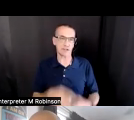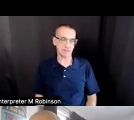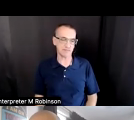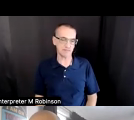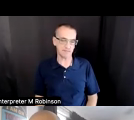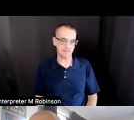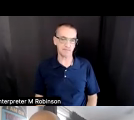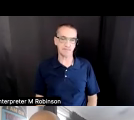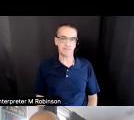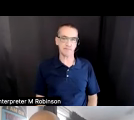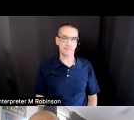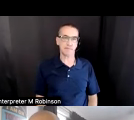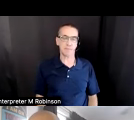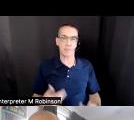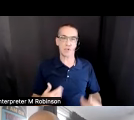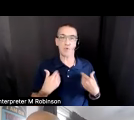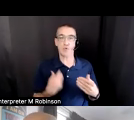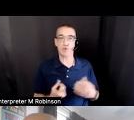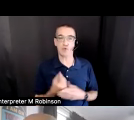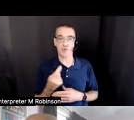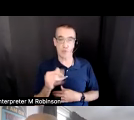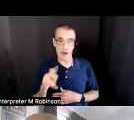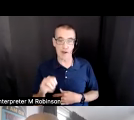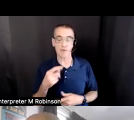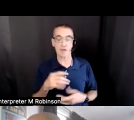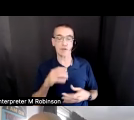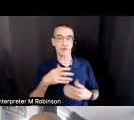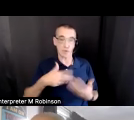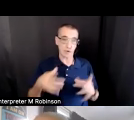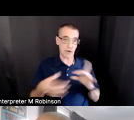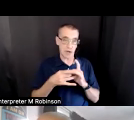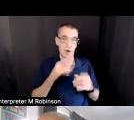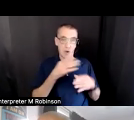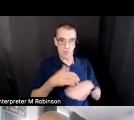And so in Youth Thrive, we know that social connections are broken down